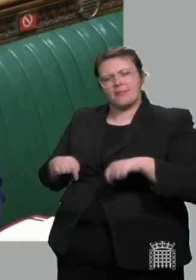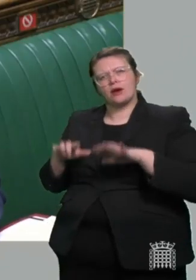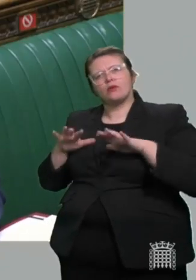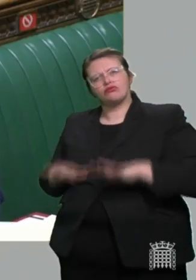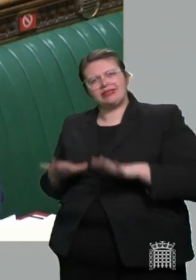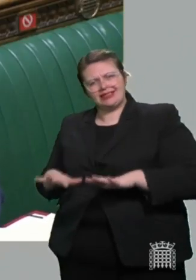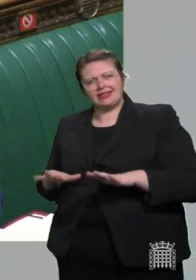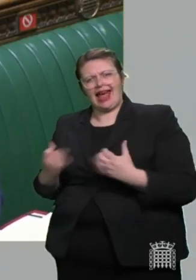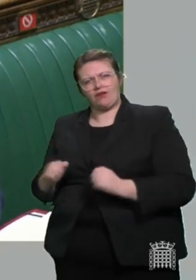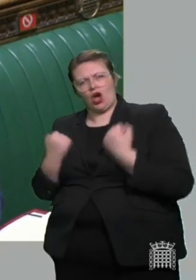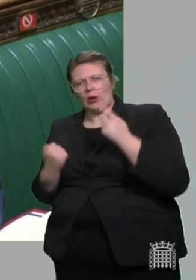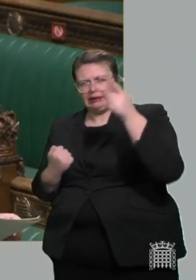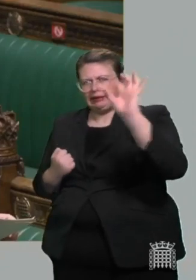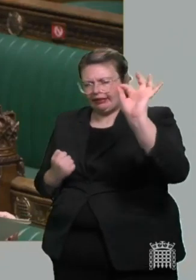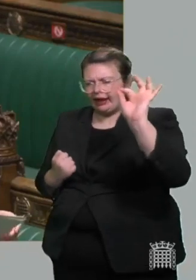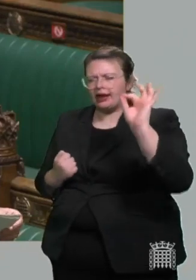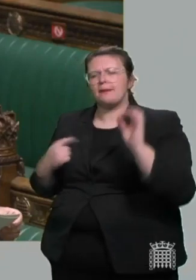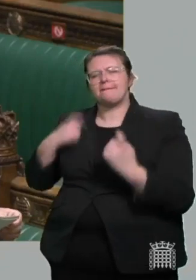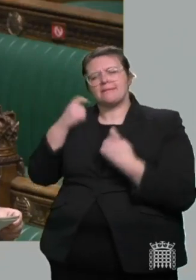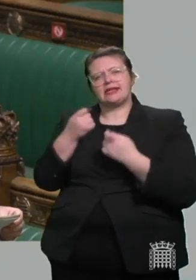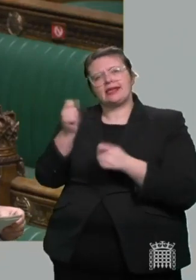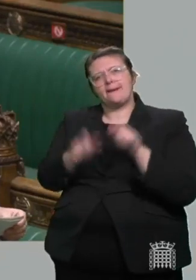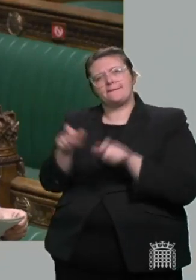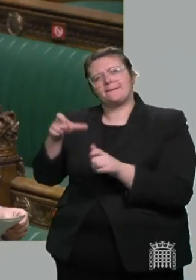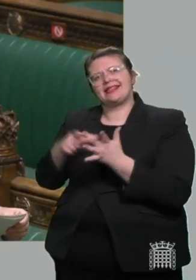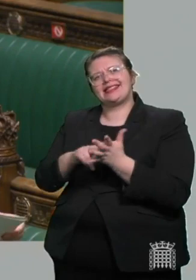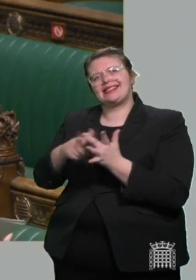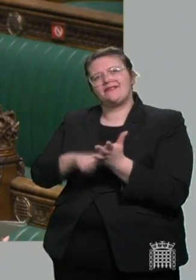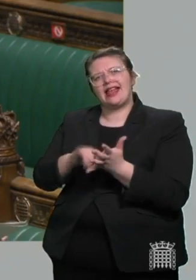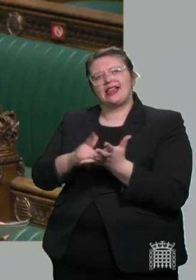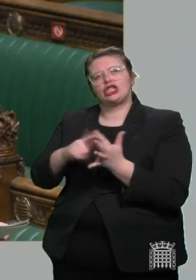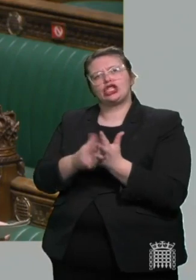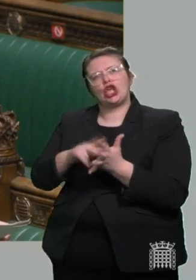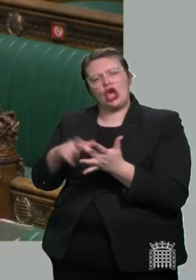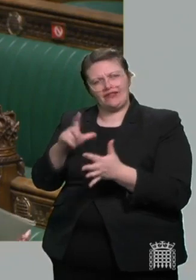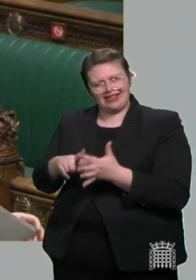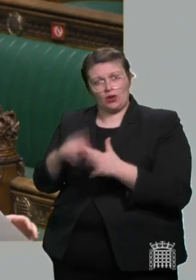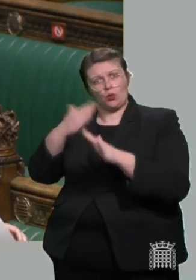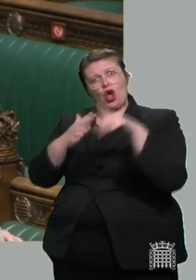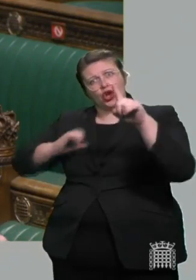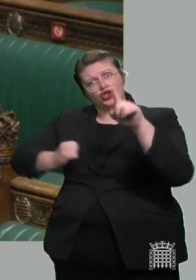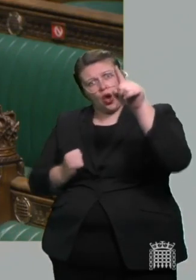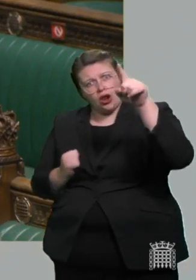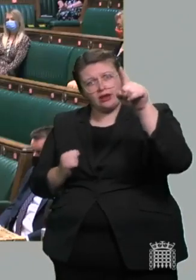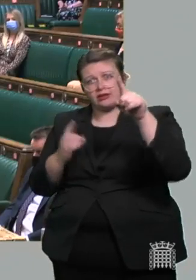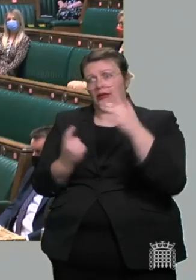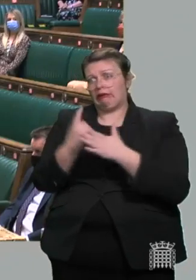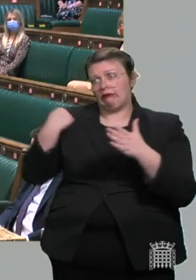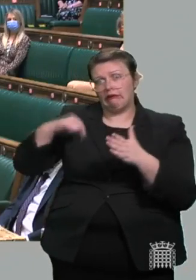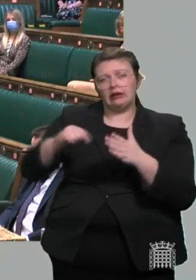inappropriately have a mechanism to seek redress beyond the ministers to whom they are immediately answerable?